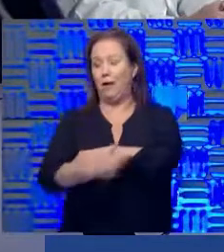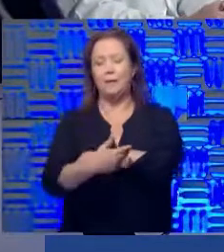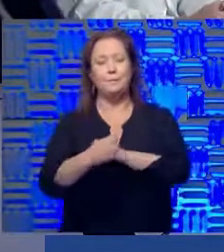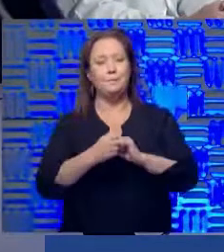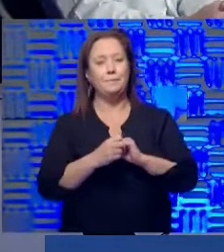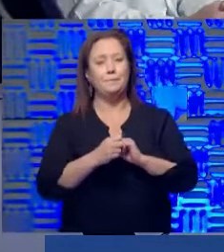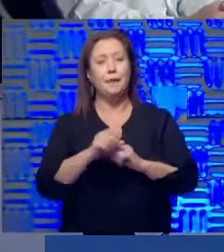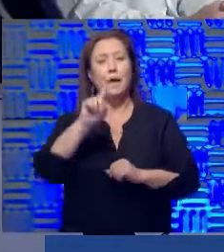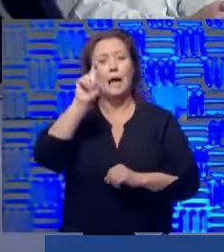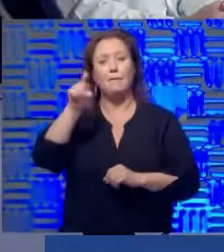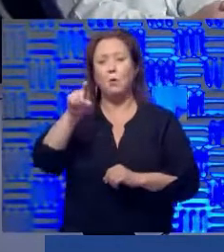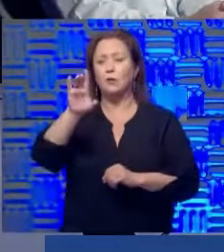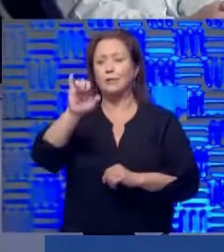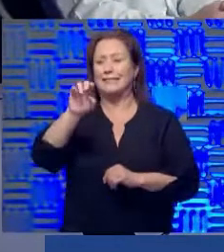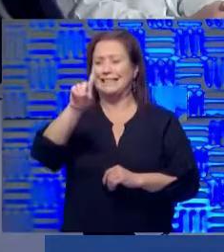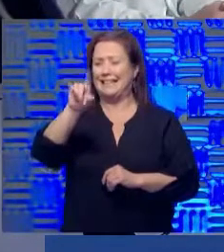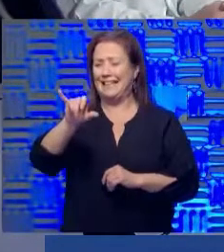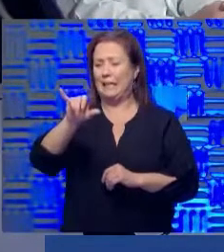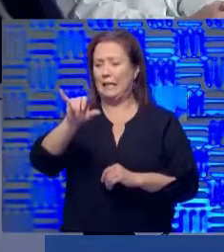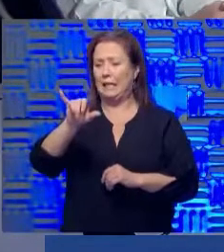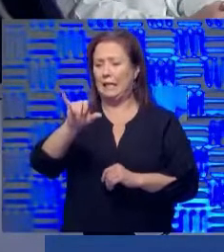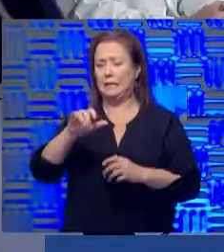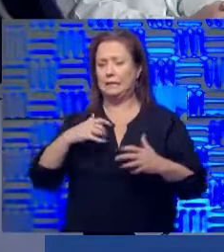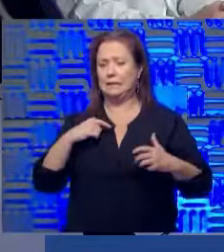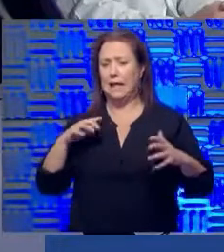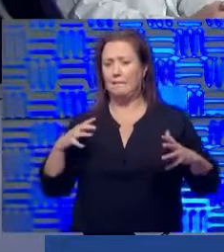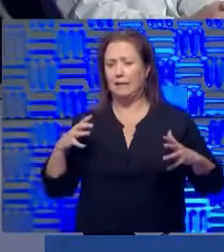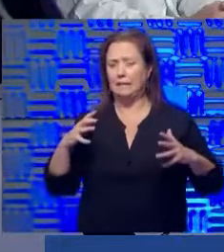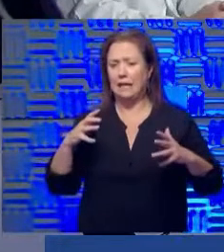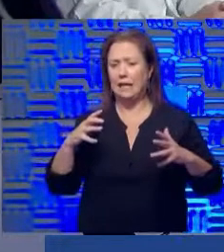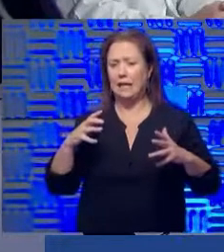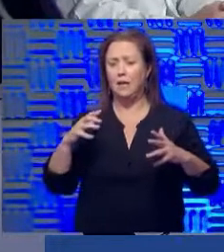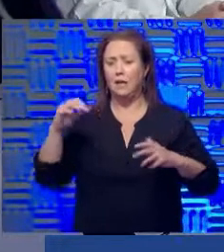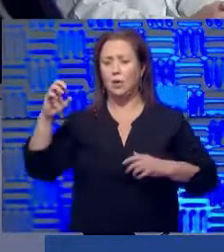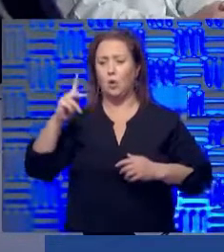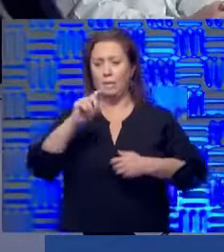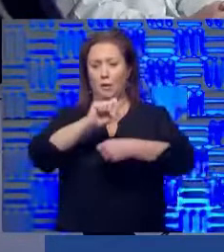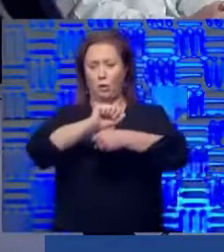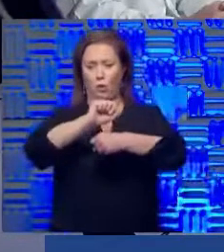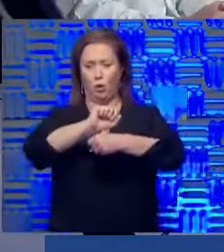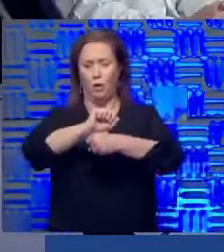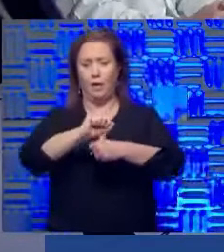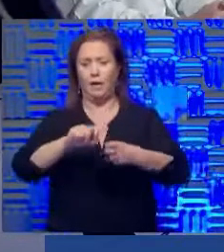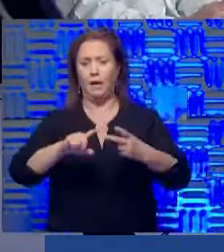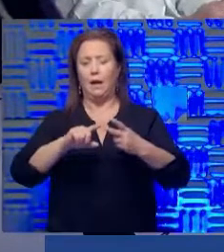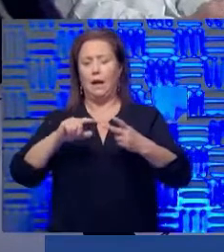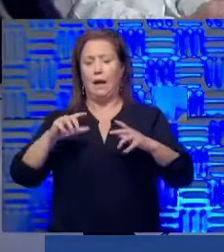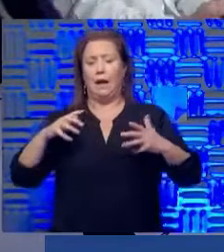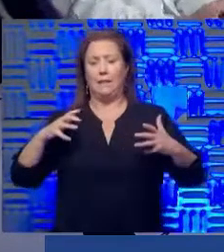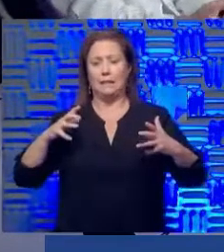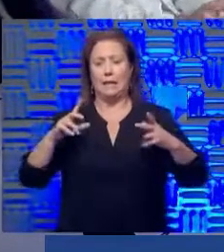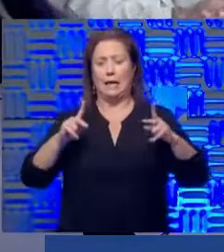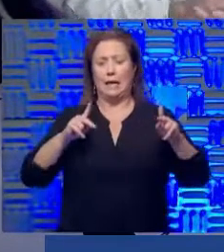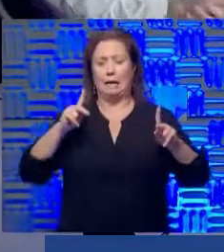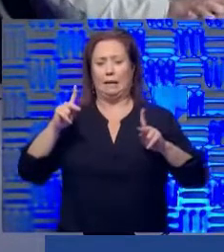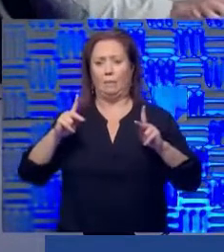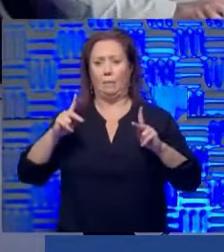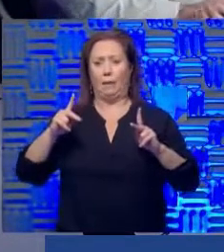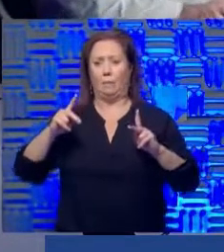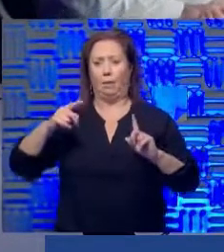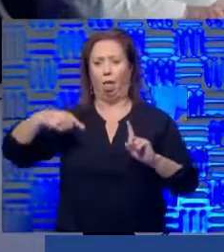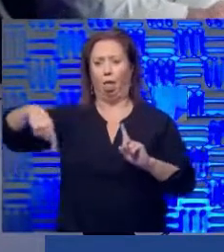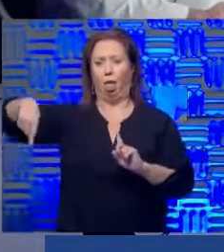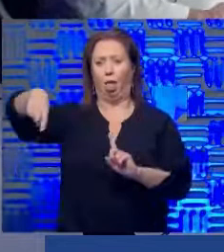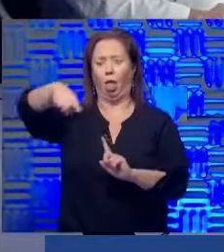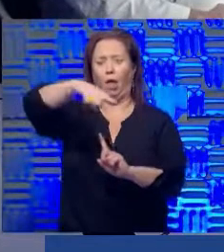and they say they're asking, I have anxiety over going back to work. I have anxiety over people who may